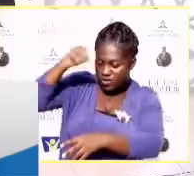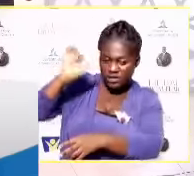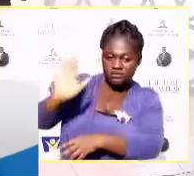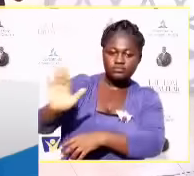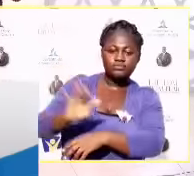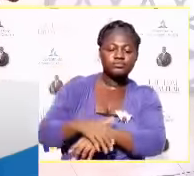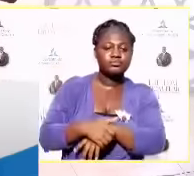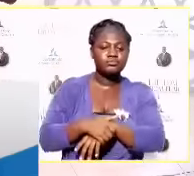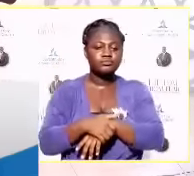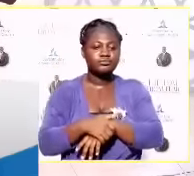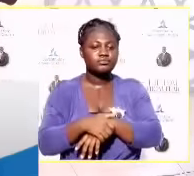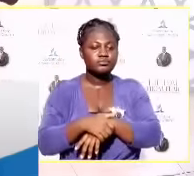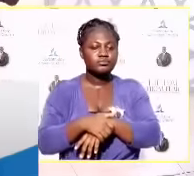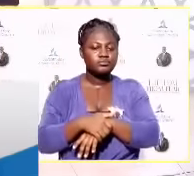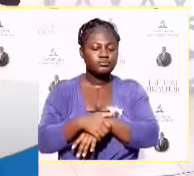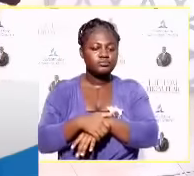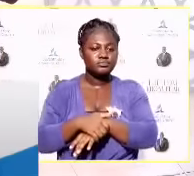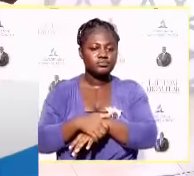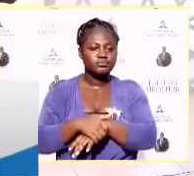Or